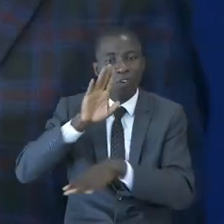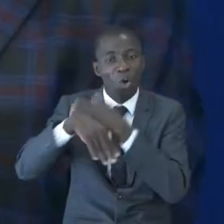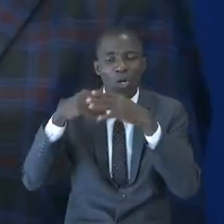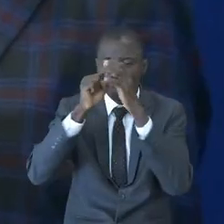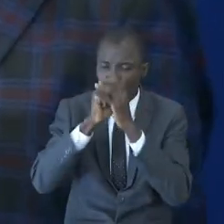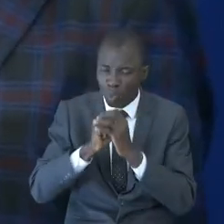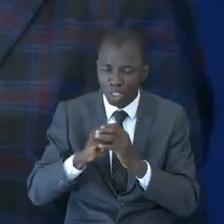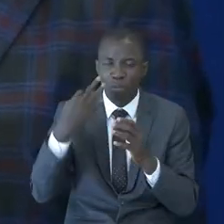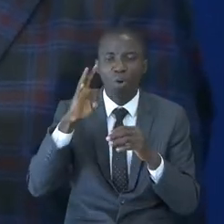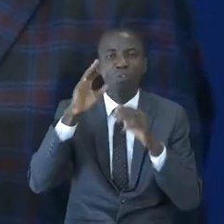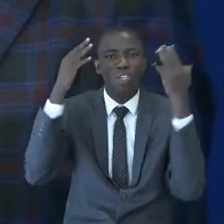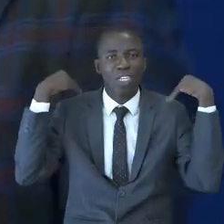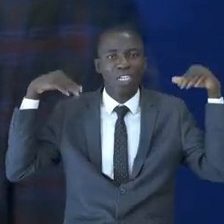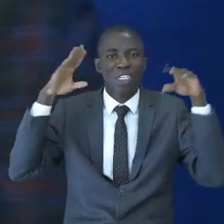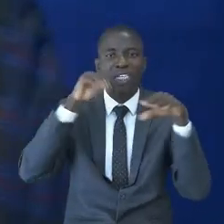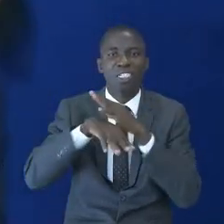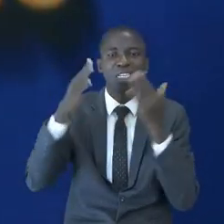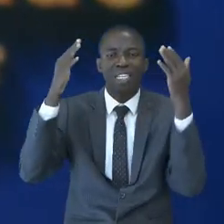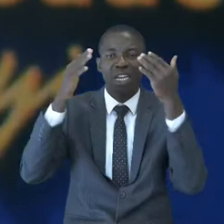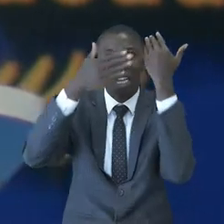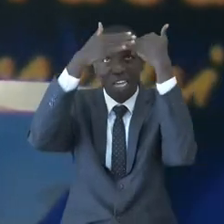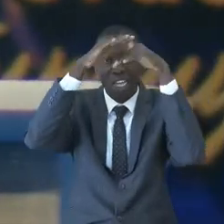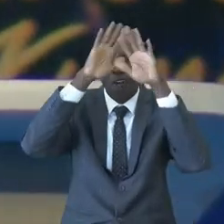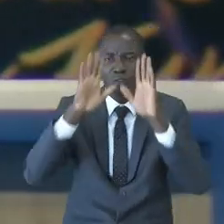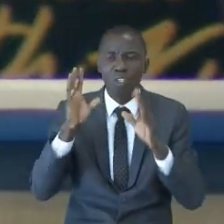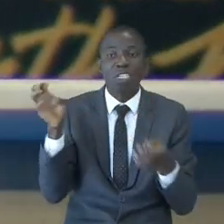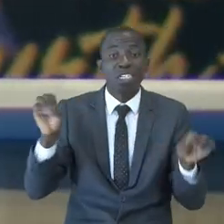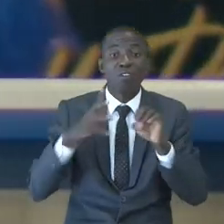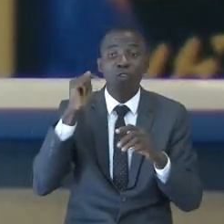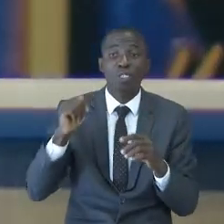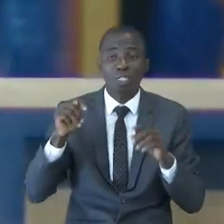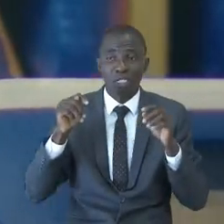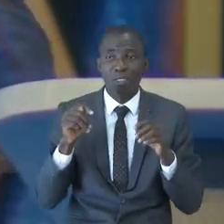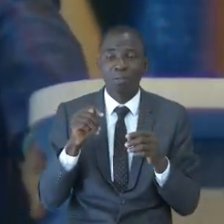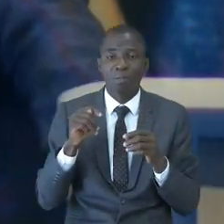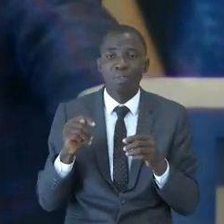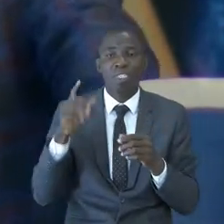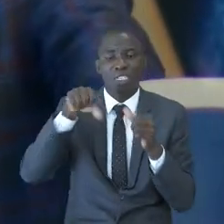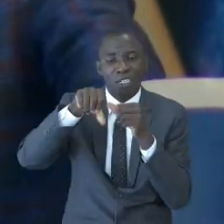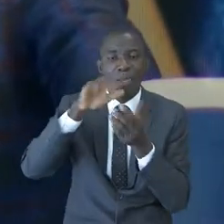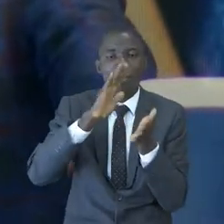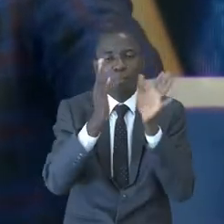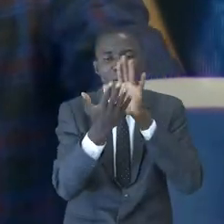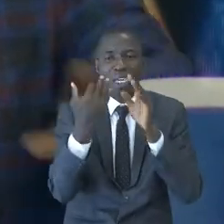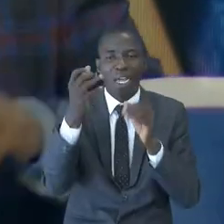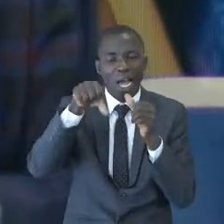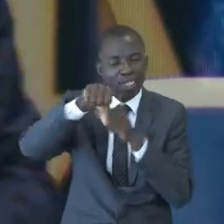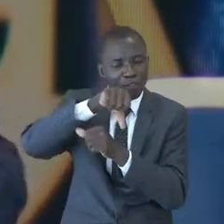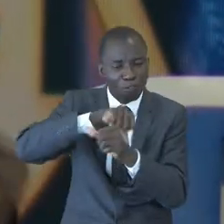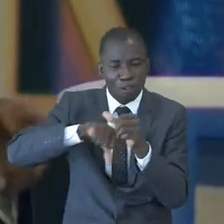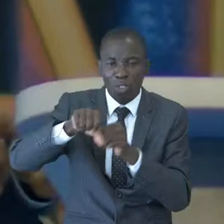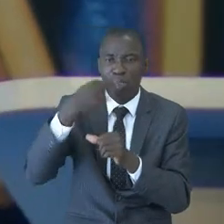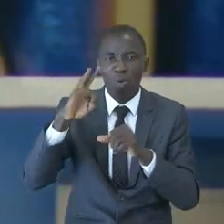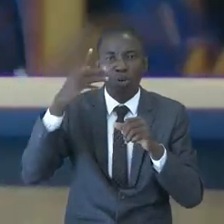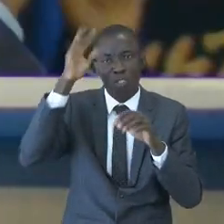the angels in heaven, and led even the presence and the fellowship of his heavenly Father.